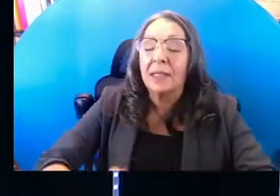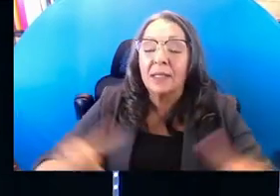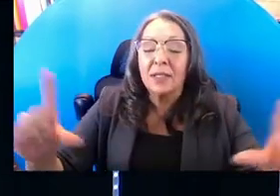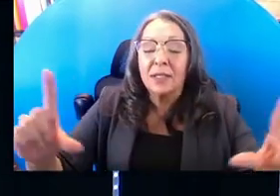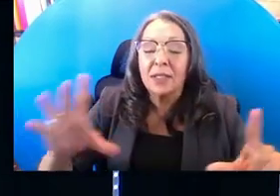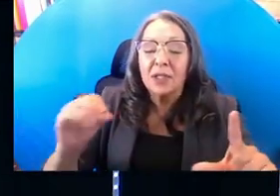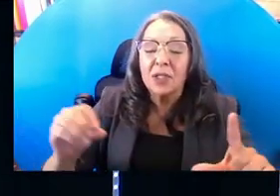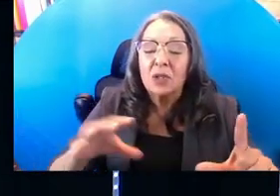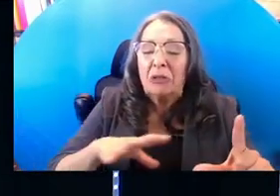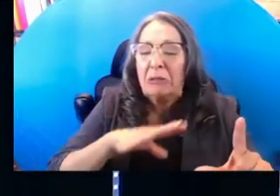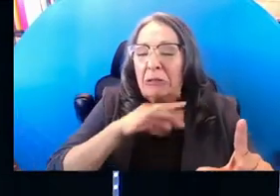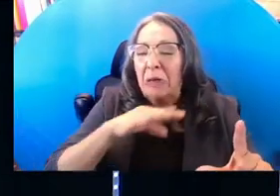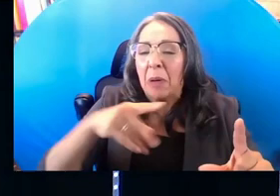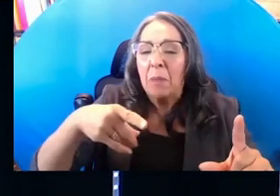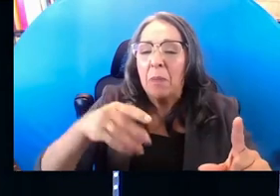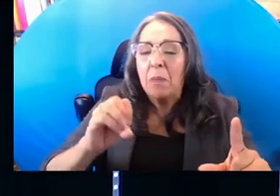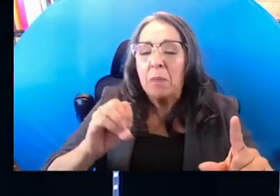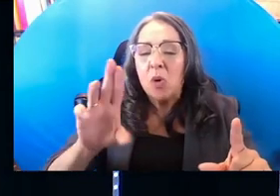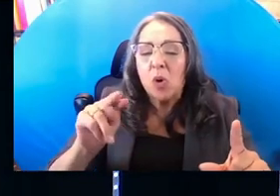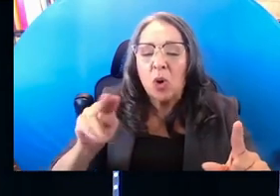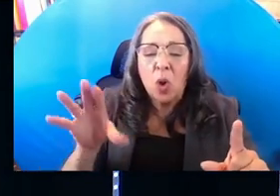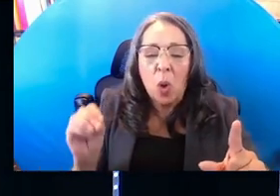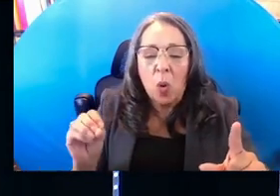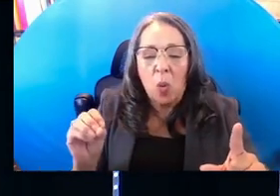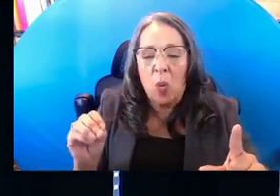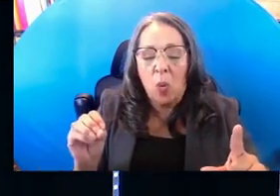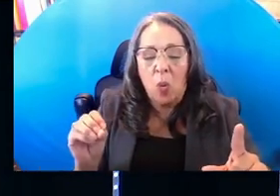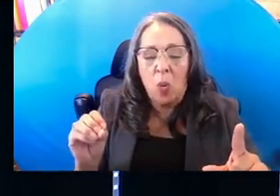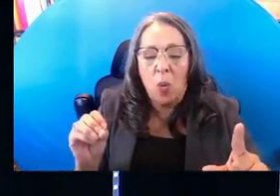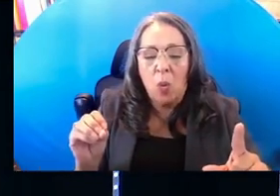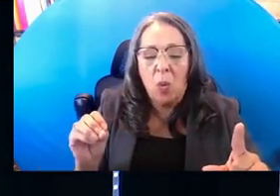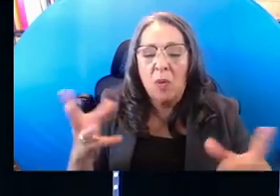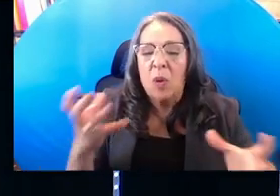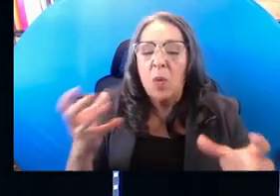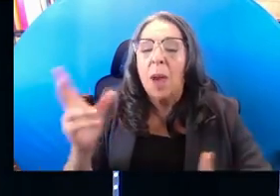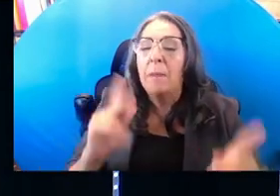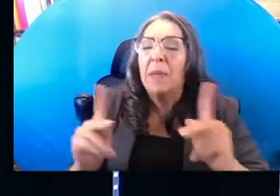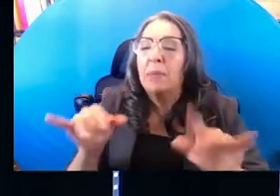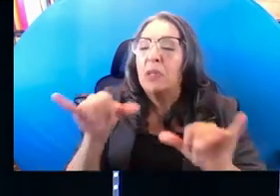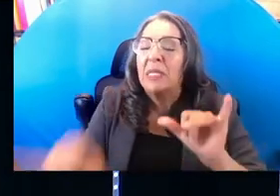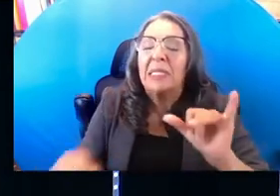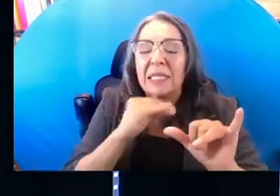of COVID. We want people to stay home so we can flatten the curve.